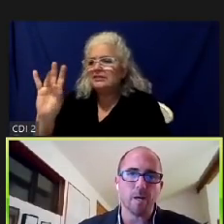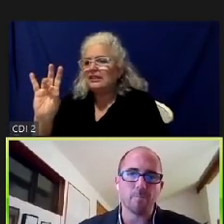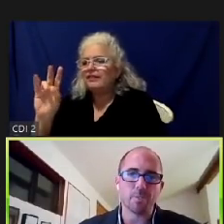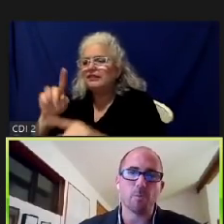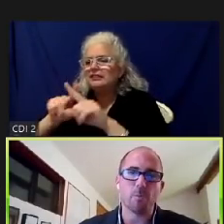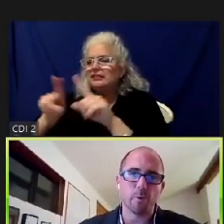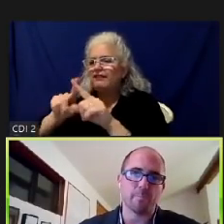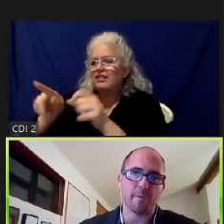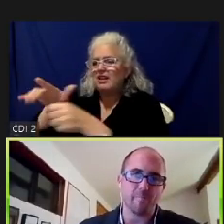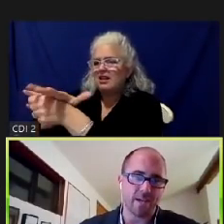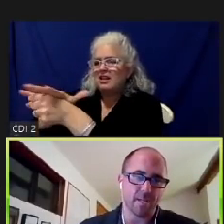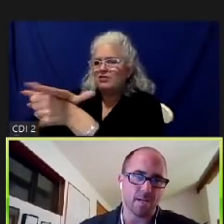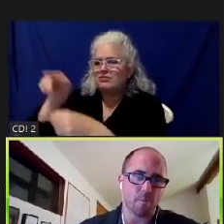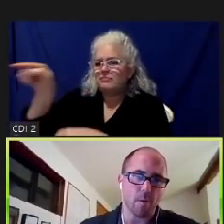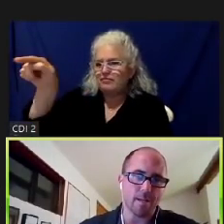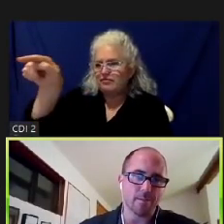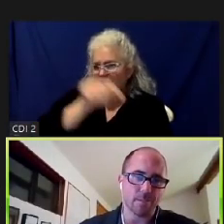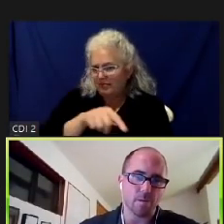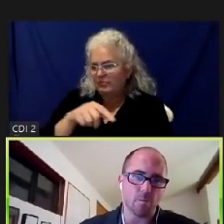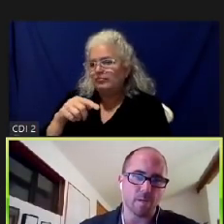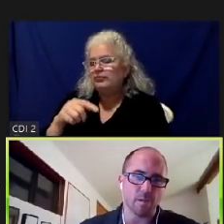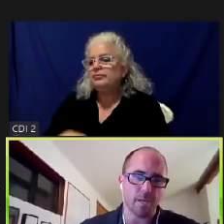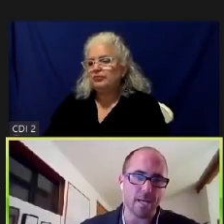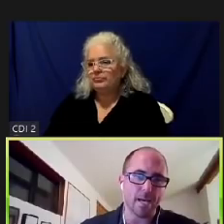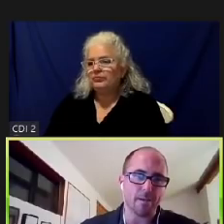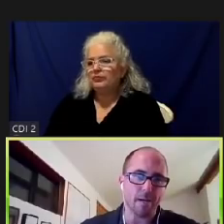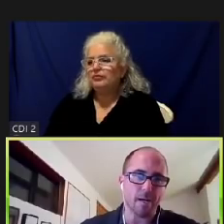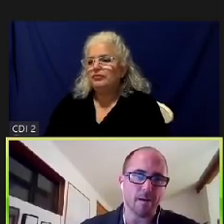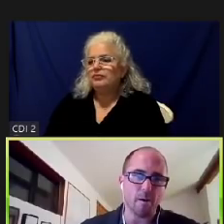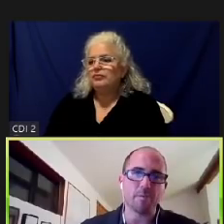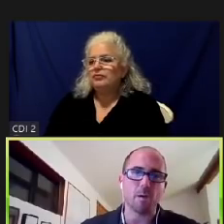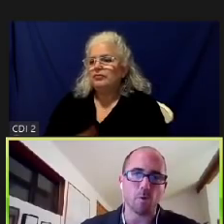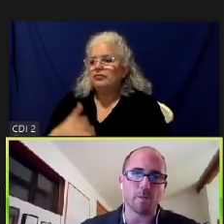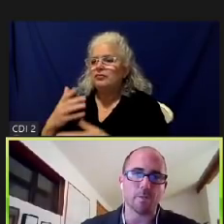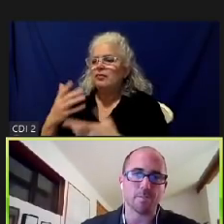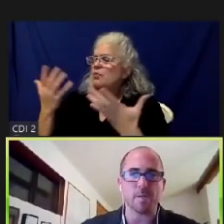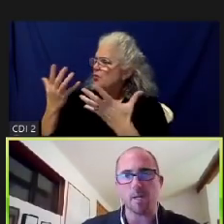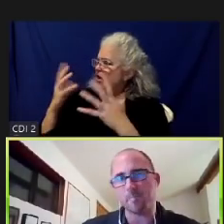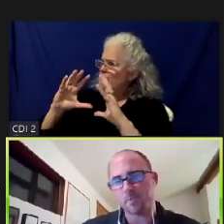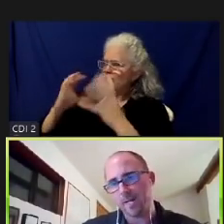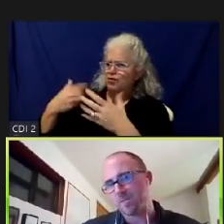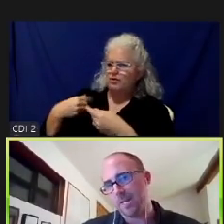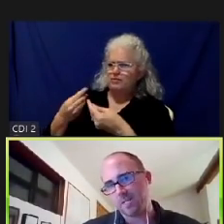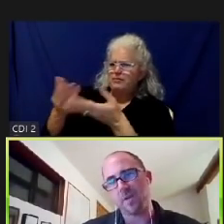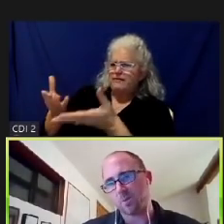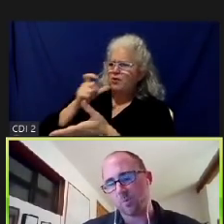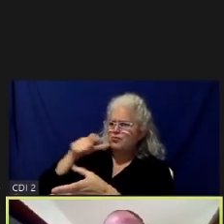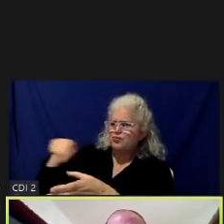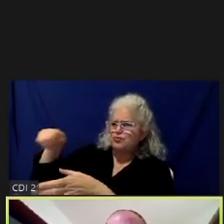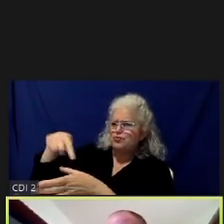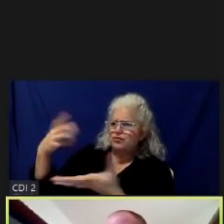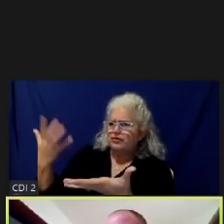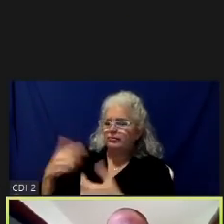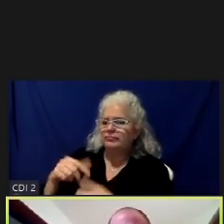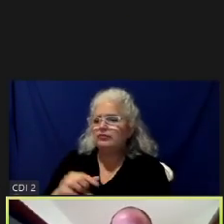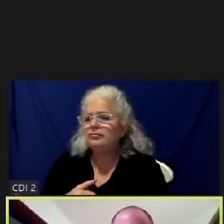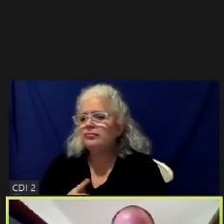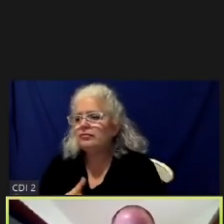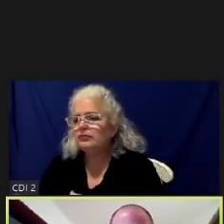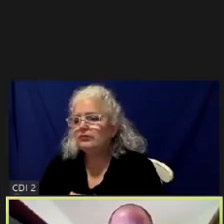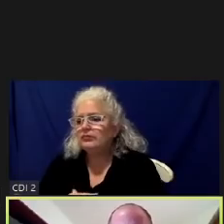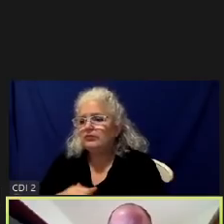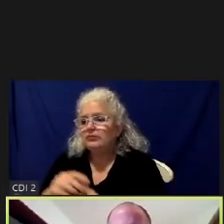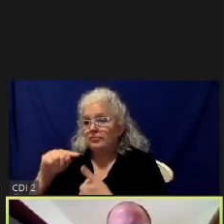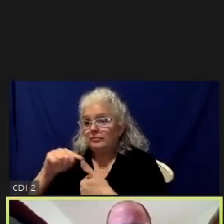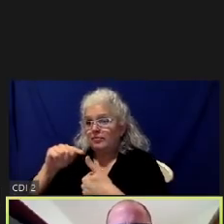So what groups are being vaccinated in Marin? So we are looking at healthcare workers. So that's phase 1A, and I'm